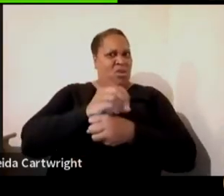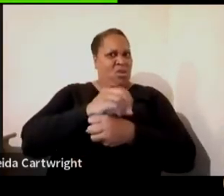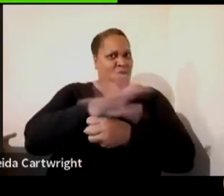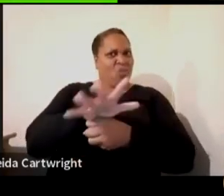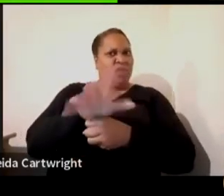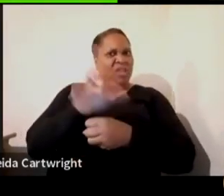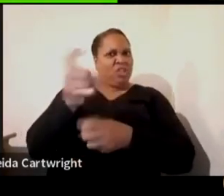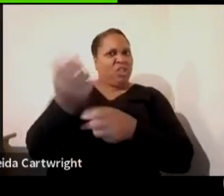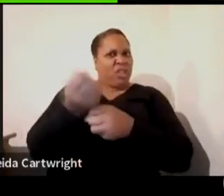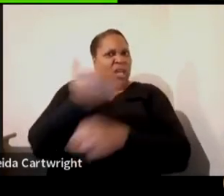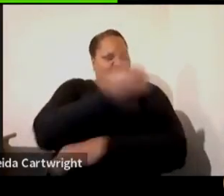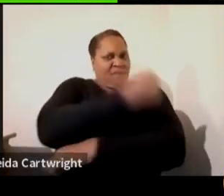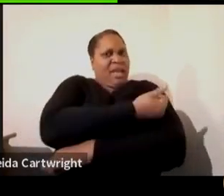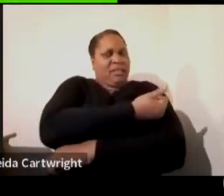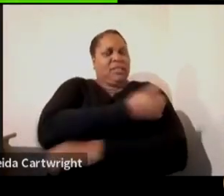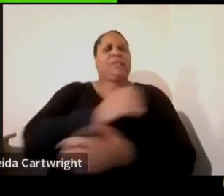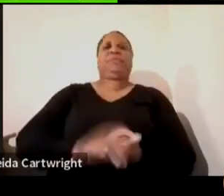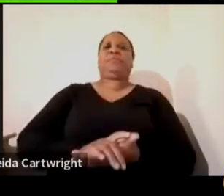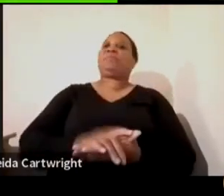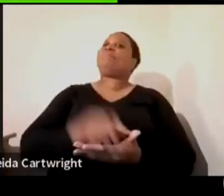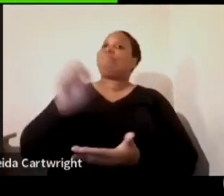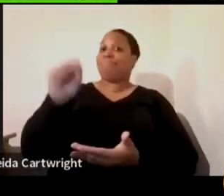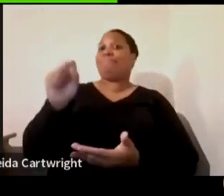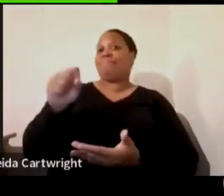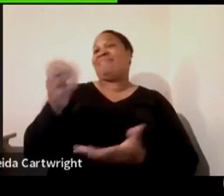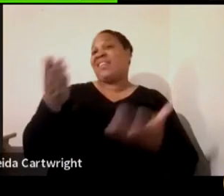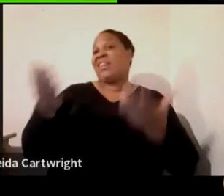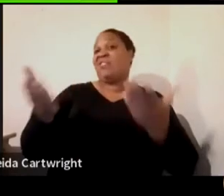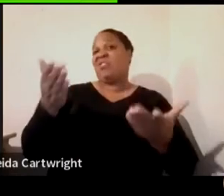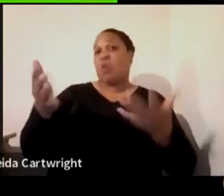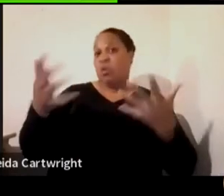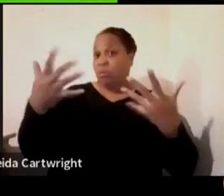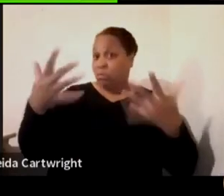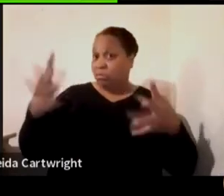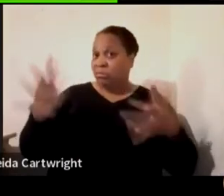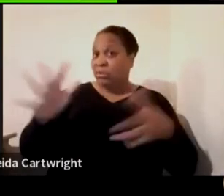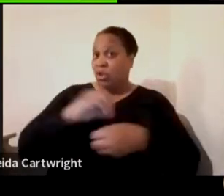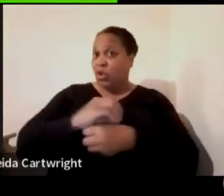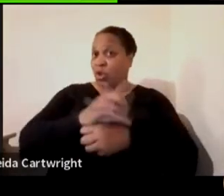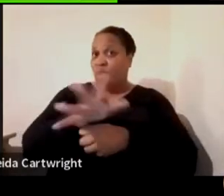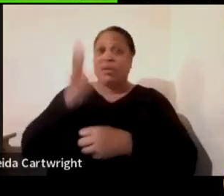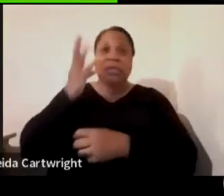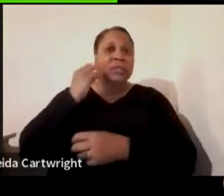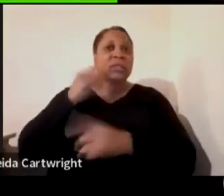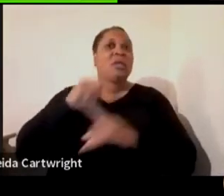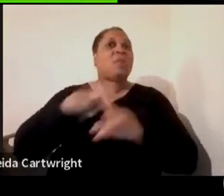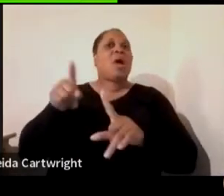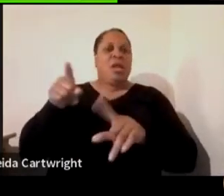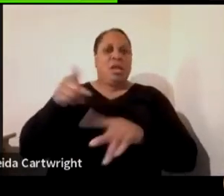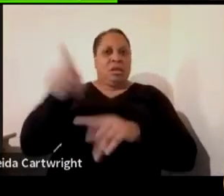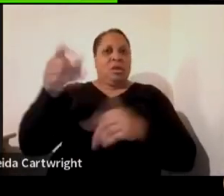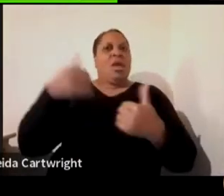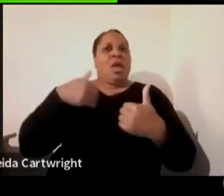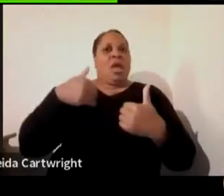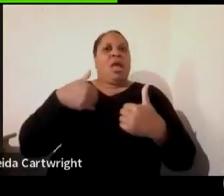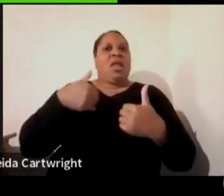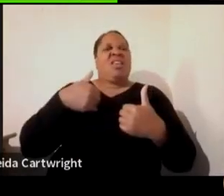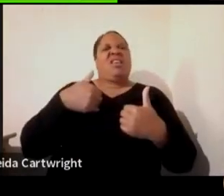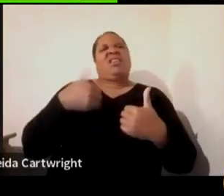So you can get the vaccine even though you may have had COVID-19, but we'd say to you, if you've had COVID-19 within the